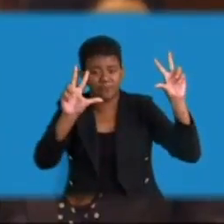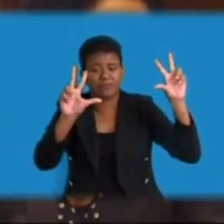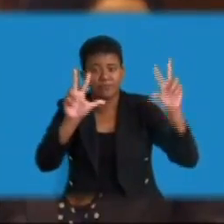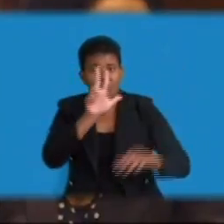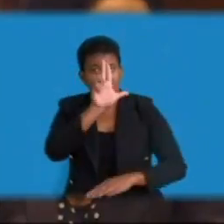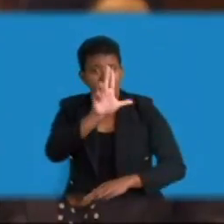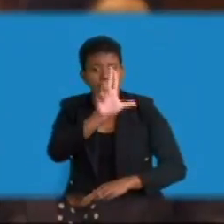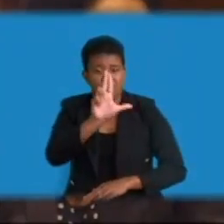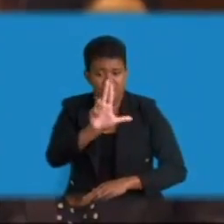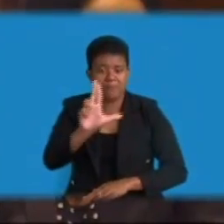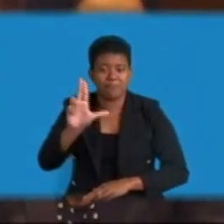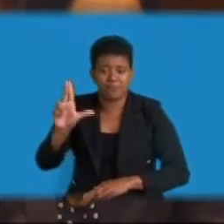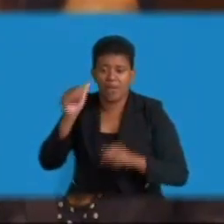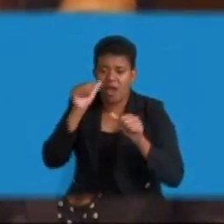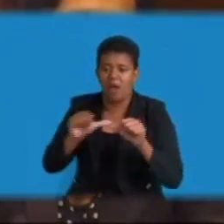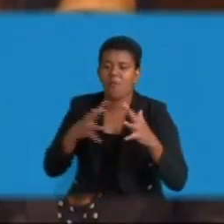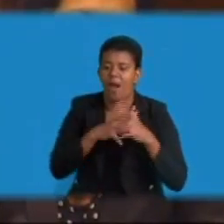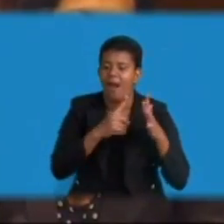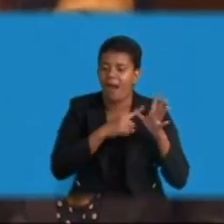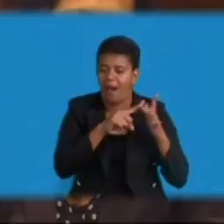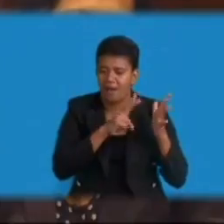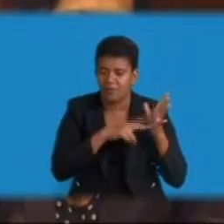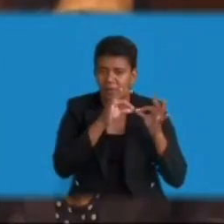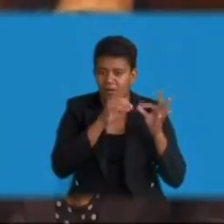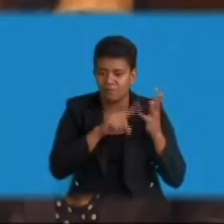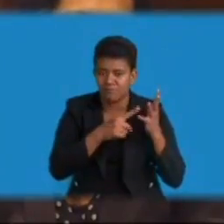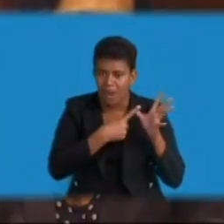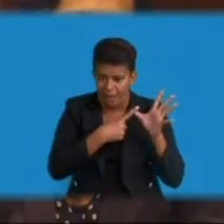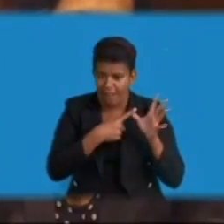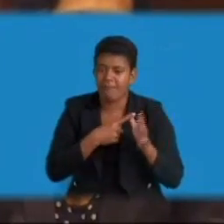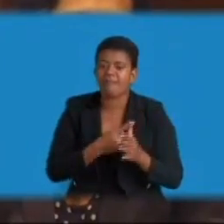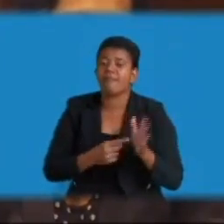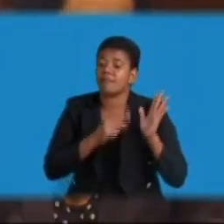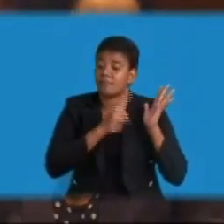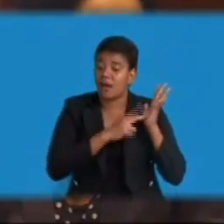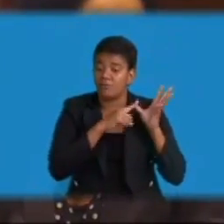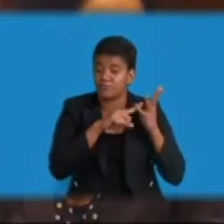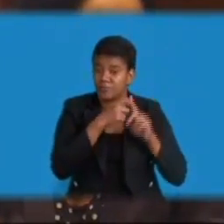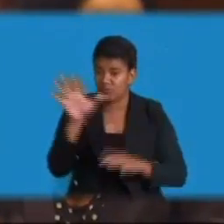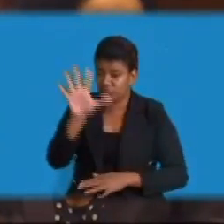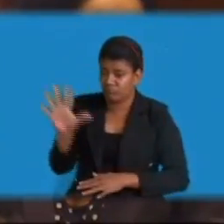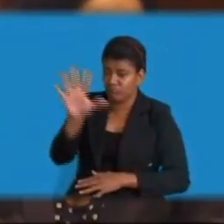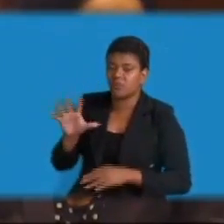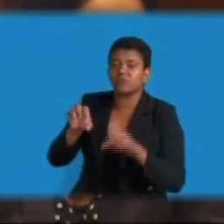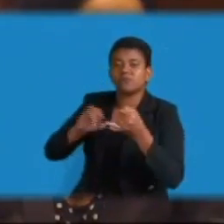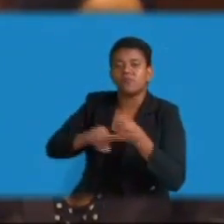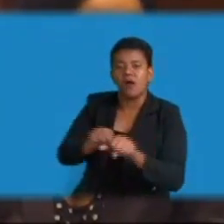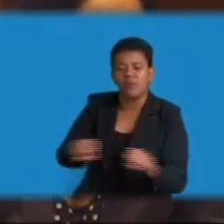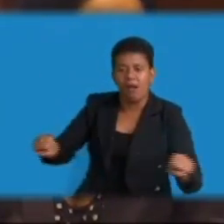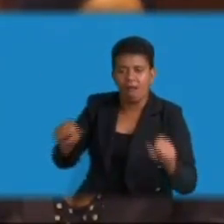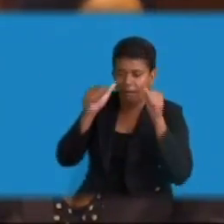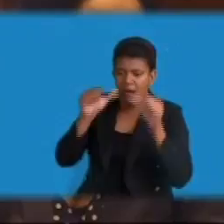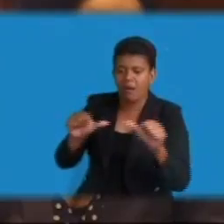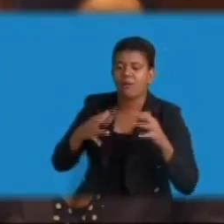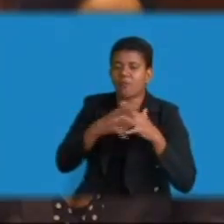Agricultural Station in Wainimbuka, Nuku Seismographic Station in Serua, the Bichulais Agricultural Station in Waindina,